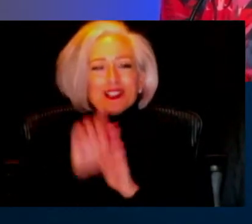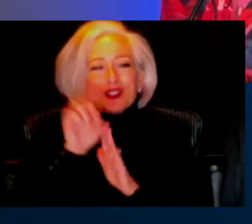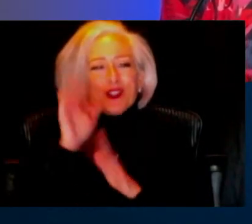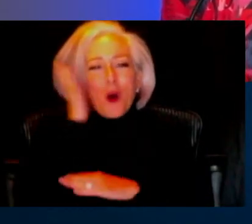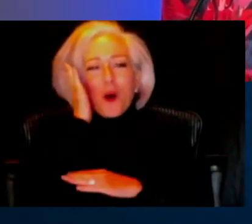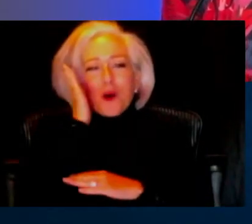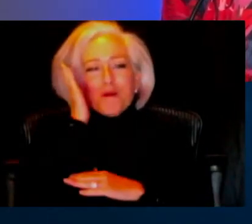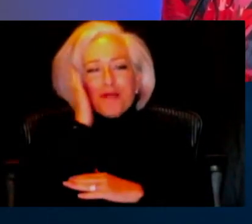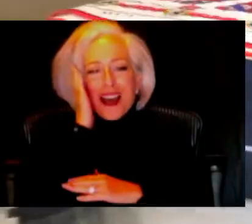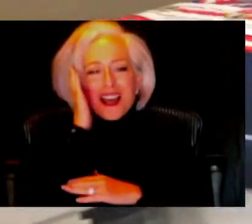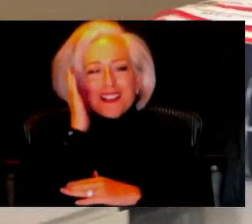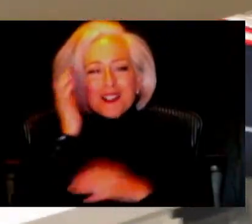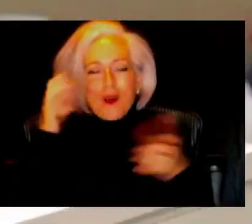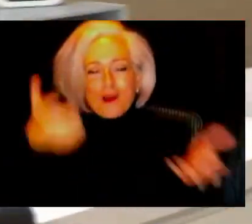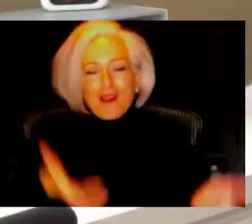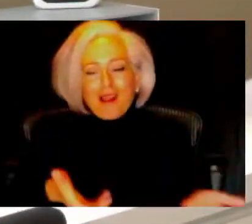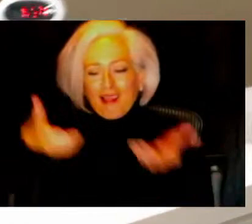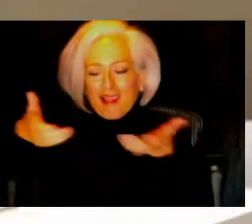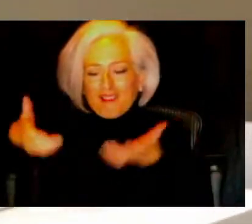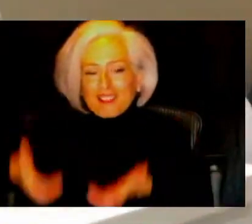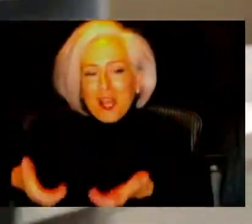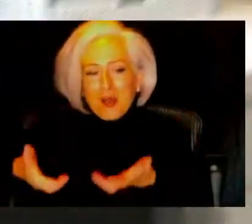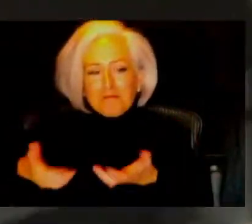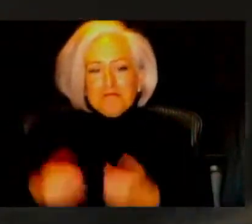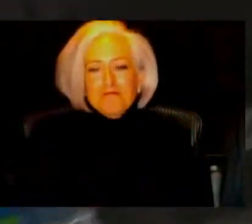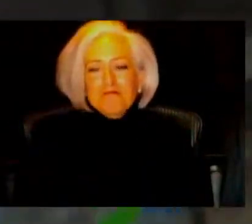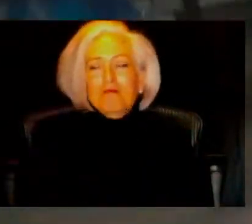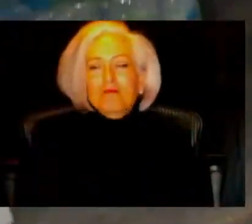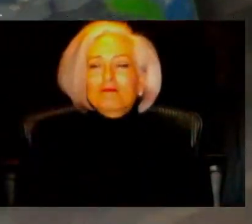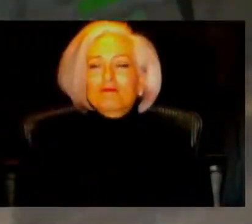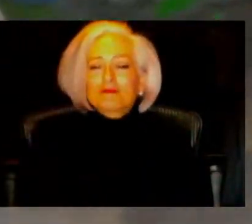Okay. Let's get you Come on, buddy.